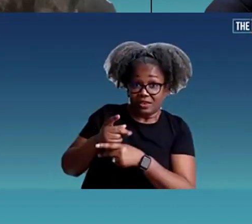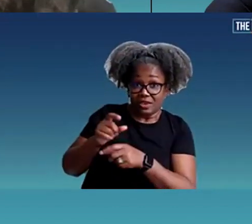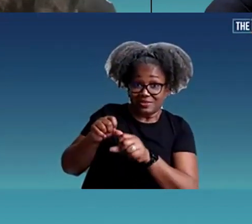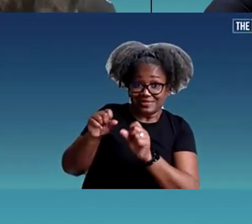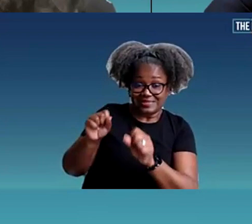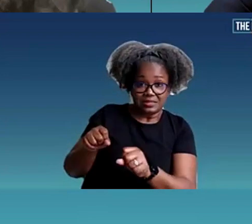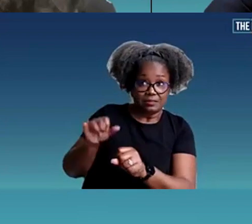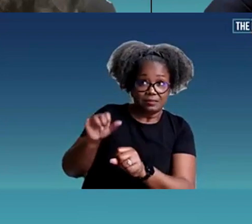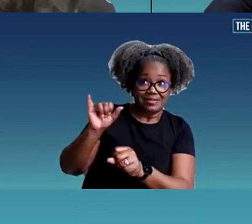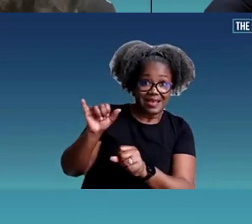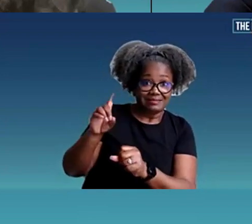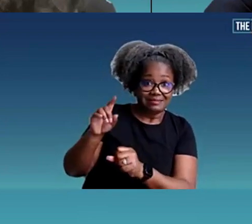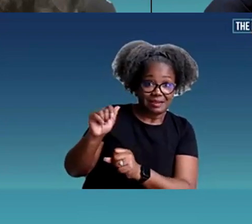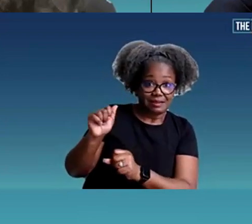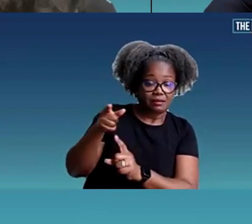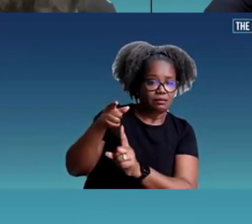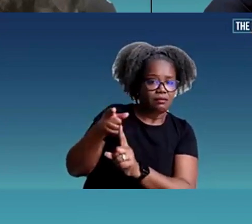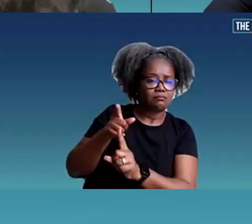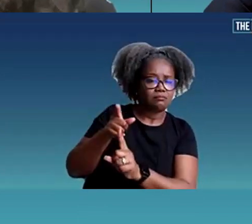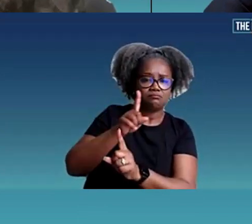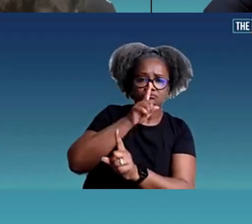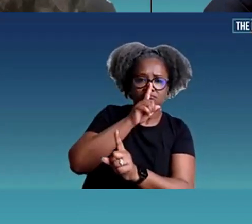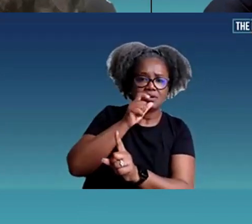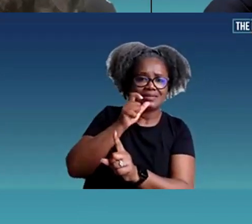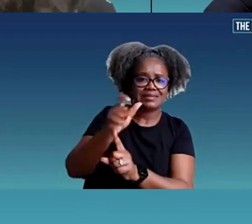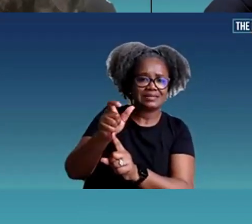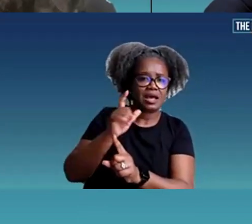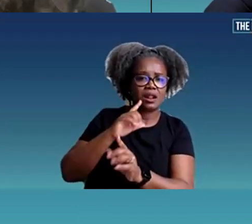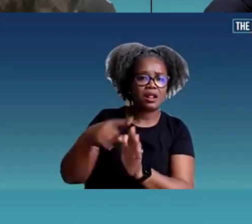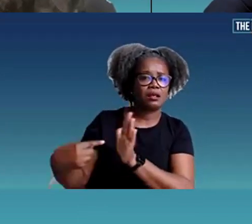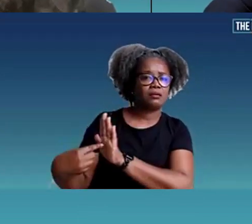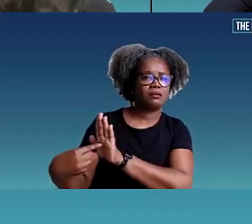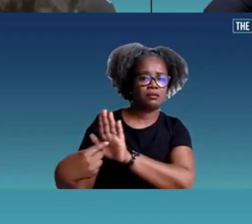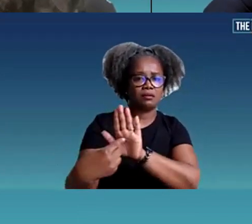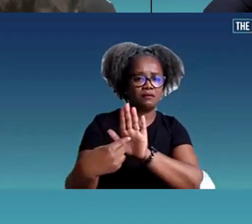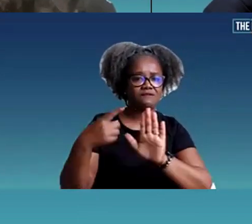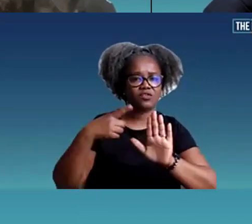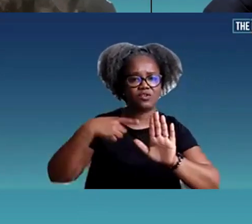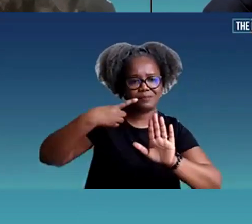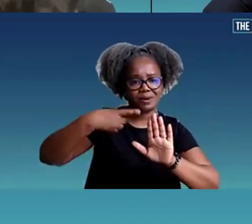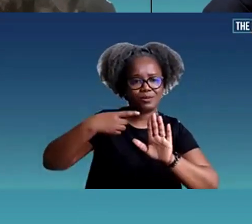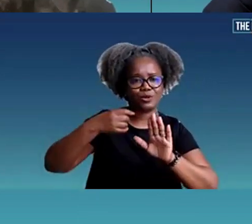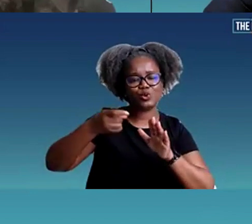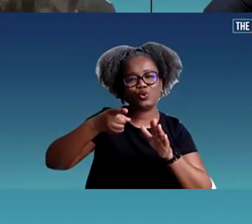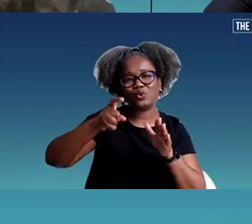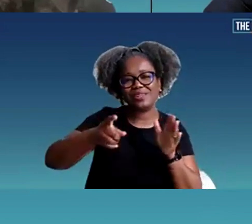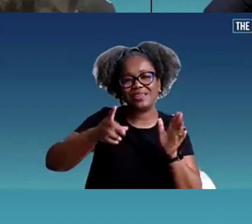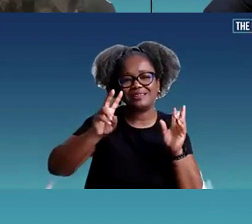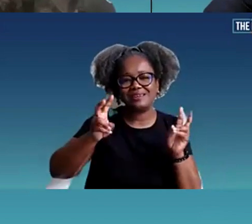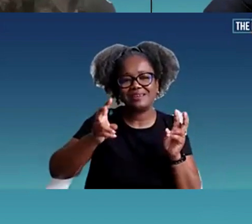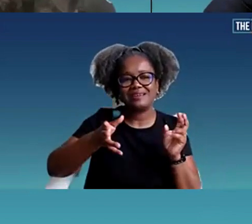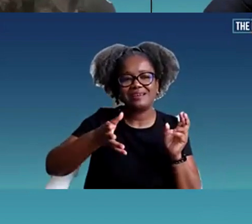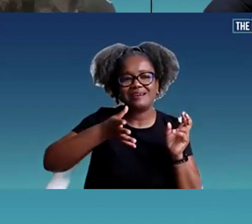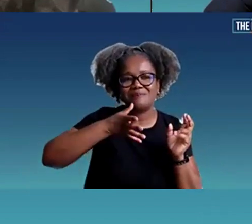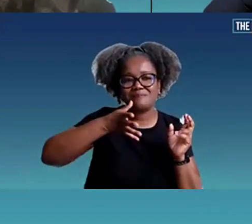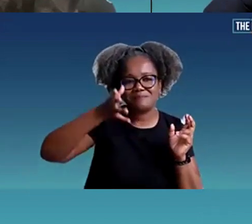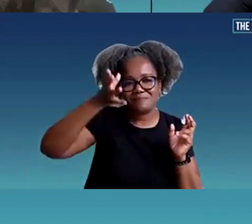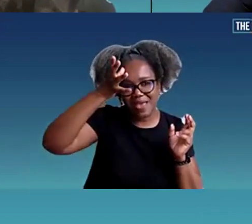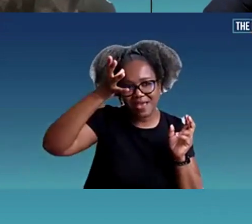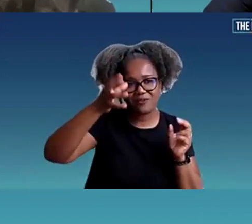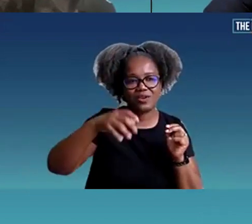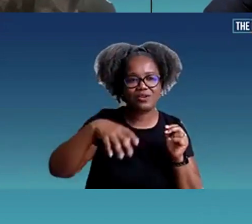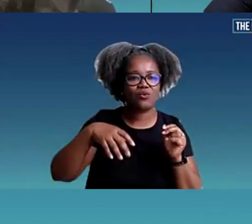able to get a partner within that system and have the partner advocate for